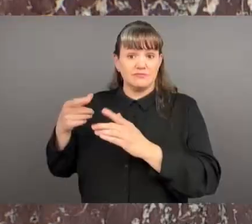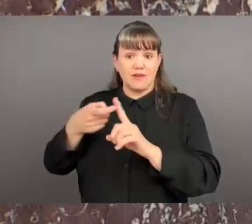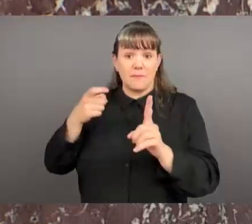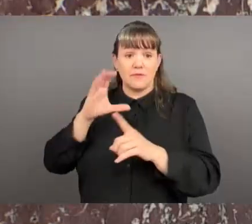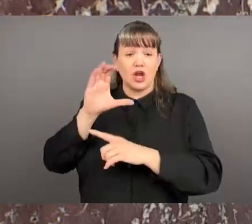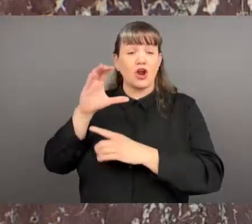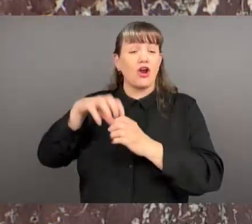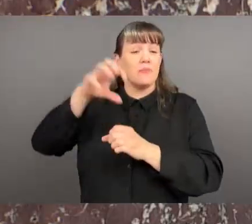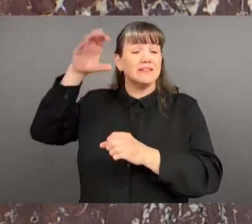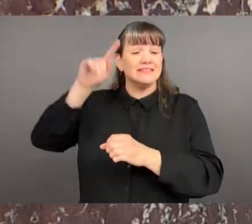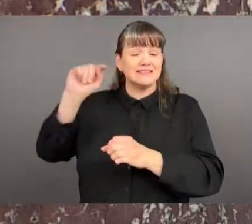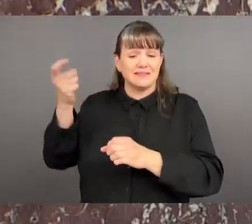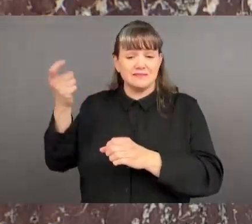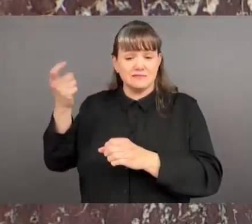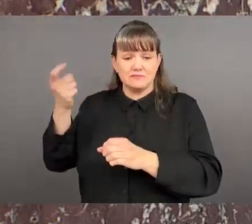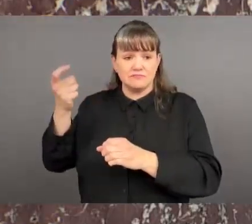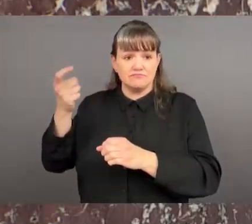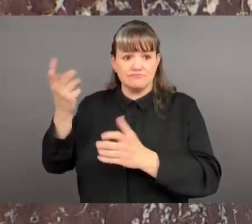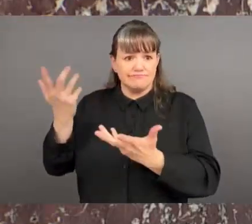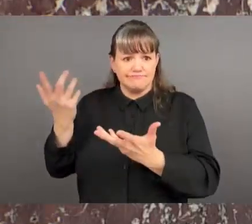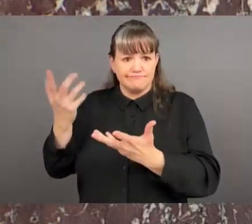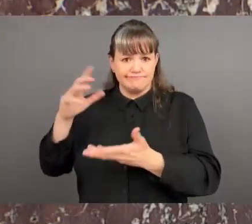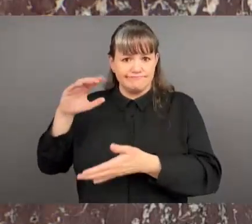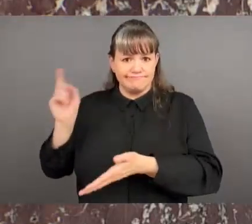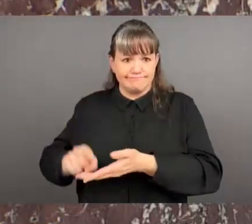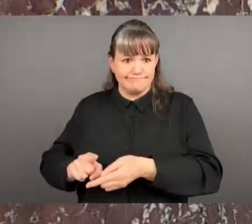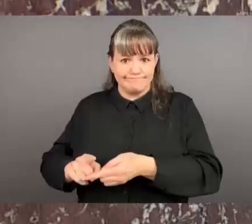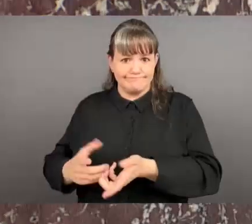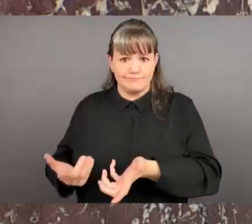active transportation and a whole wide range.